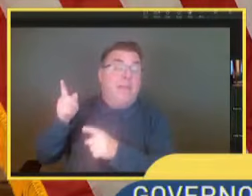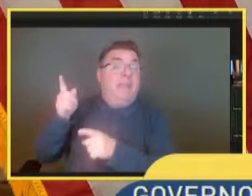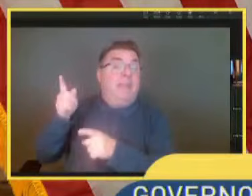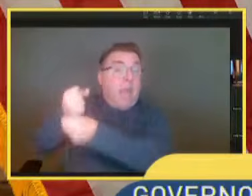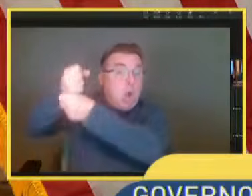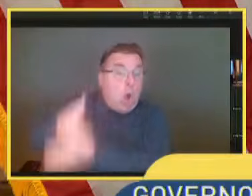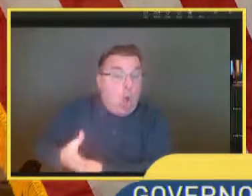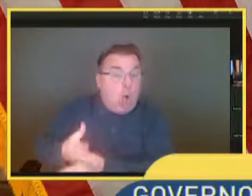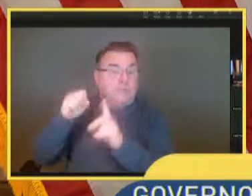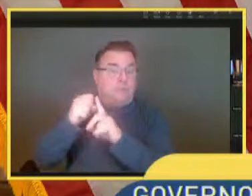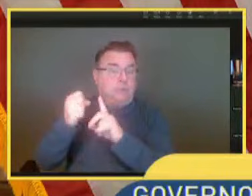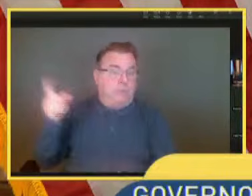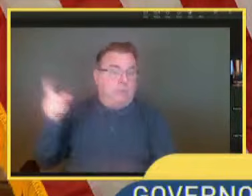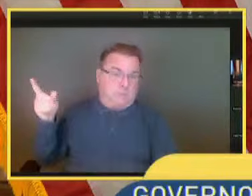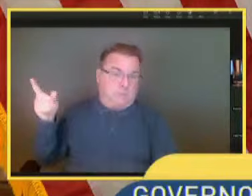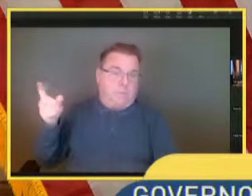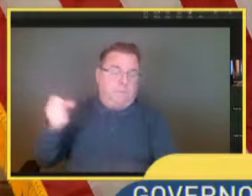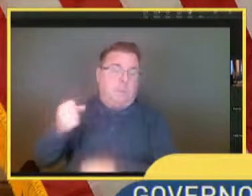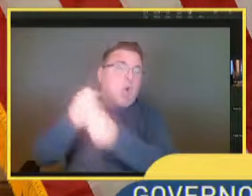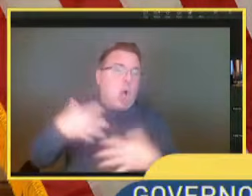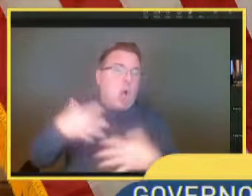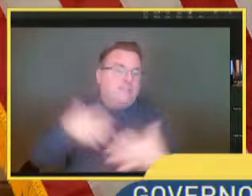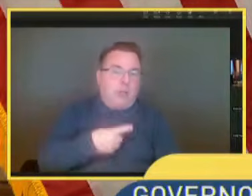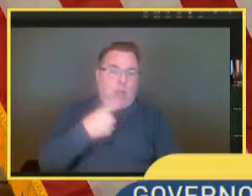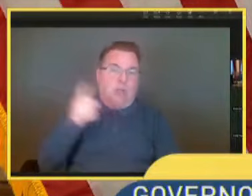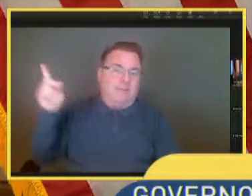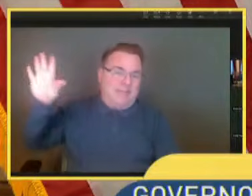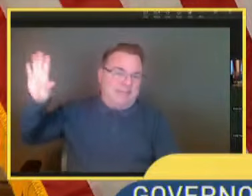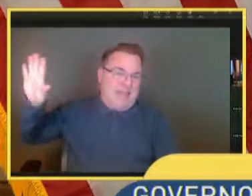situation. They're creating the climate of fear. That's them.